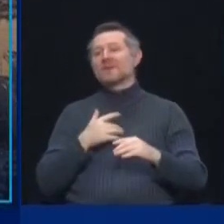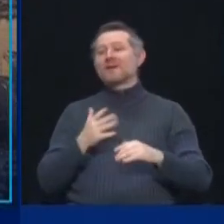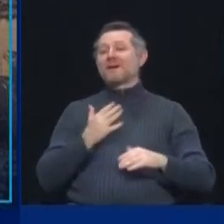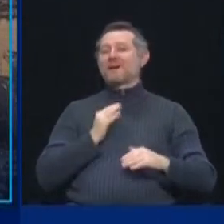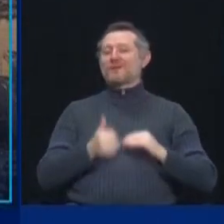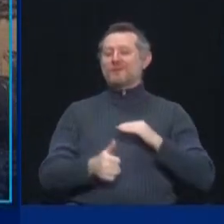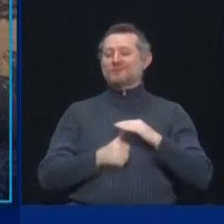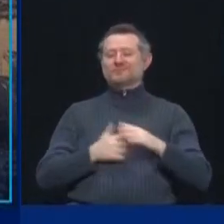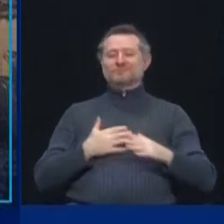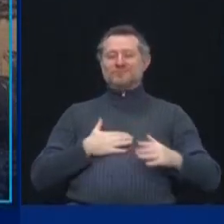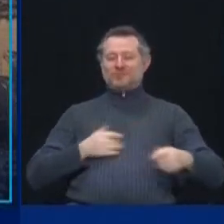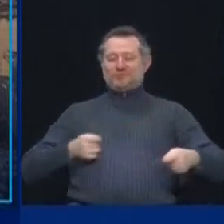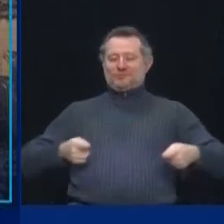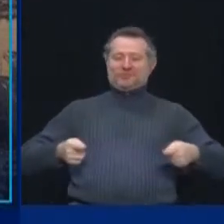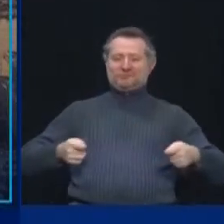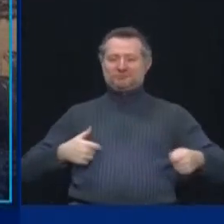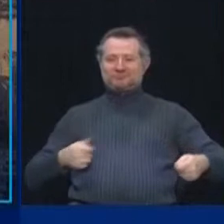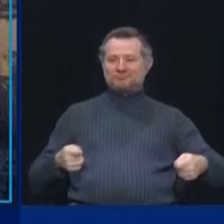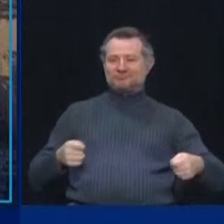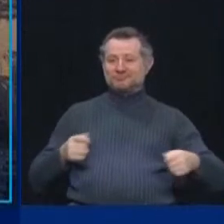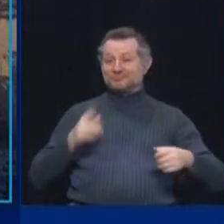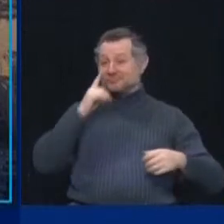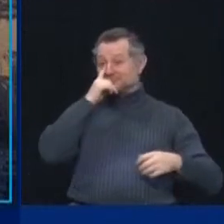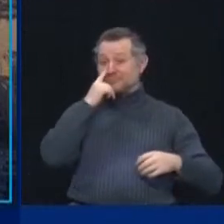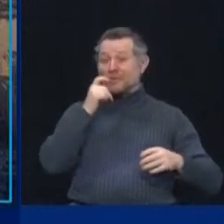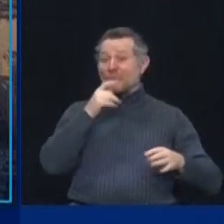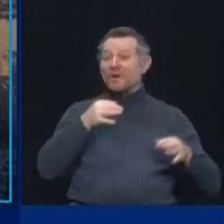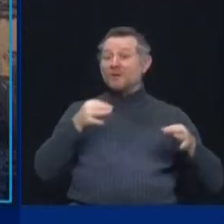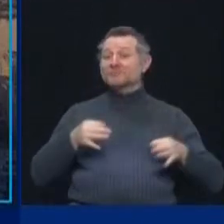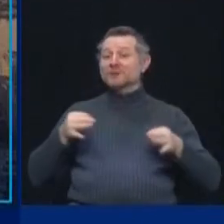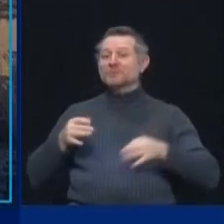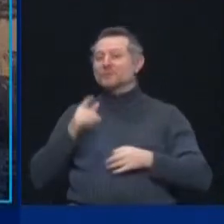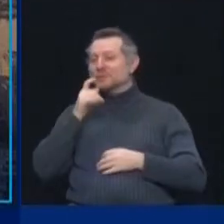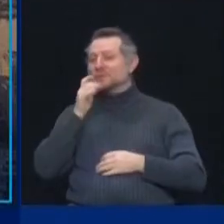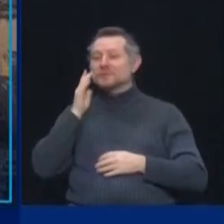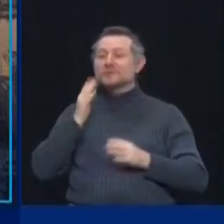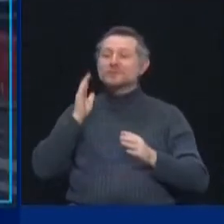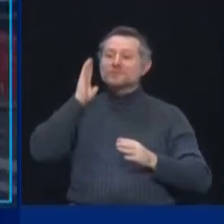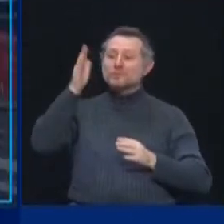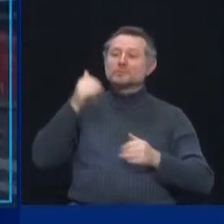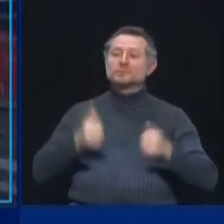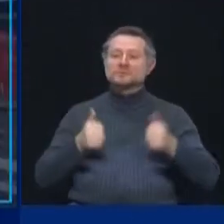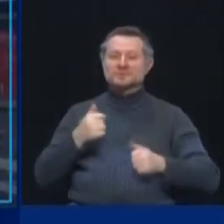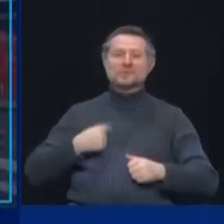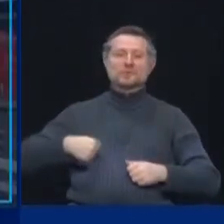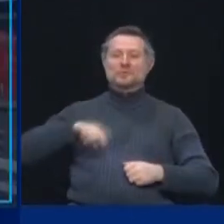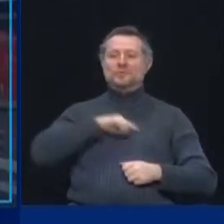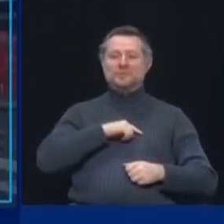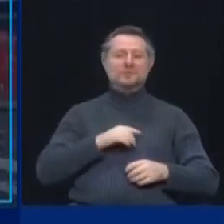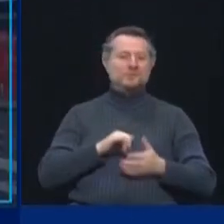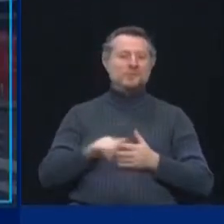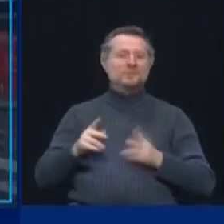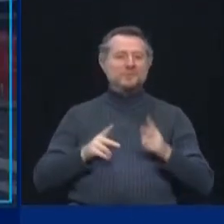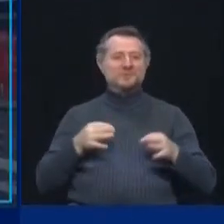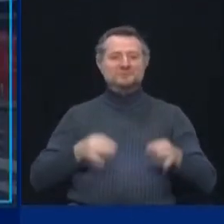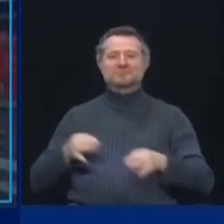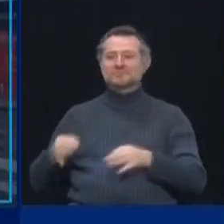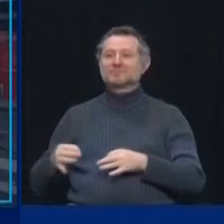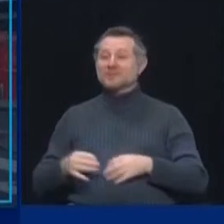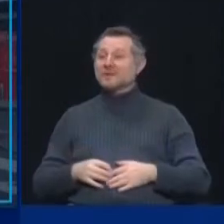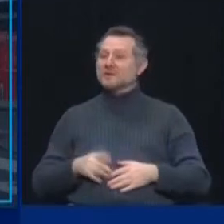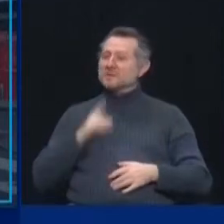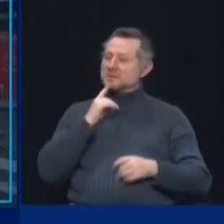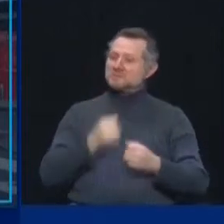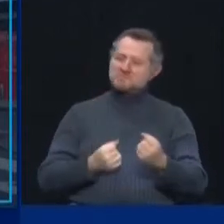know who's going to determine the future of New York? New Yorkers. And you know who I believe in? I believe in New Yorkers.